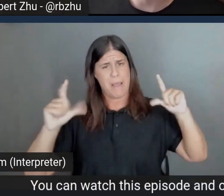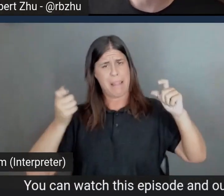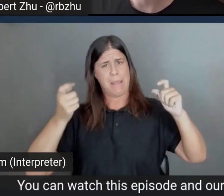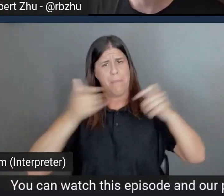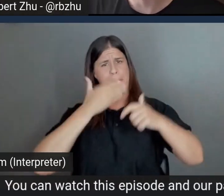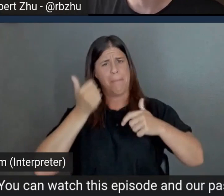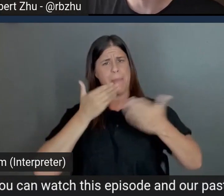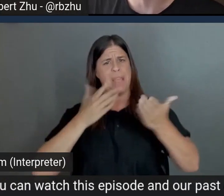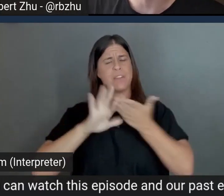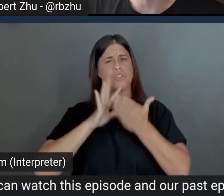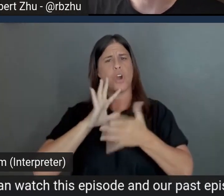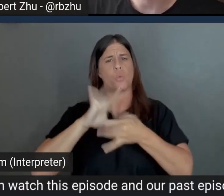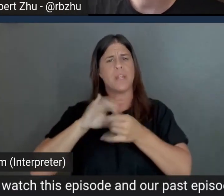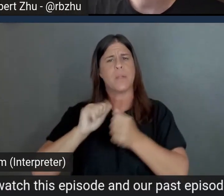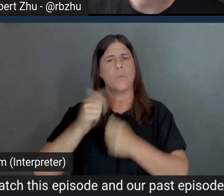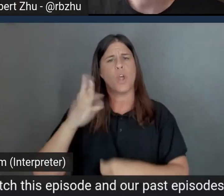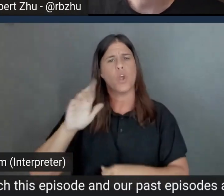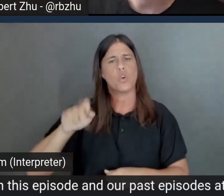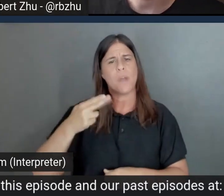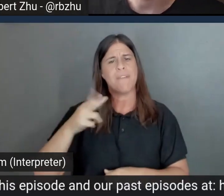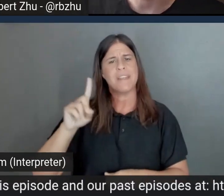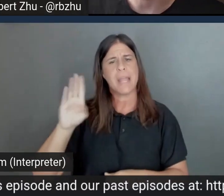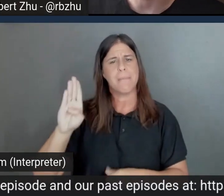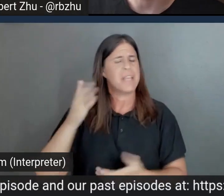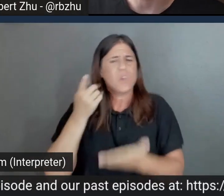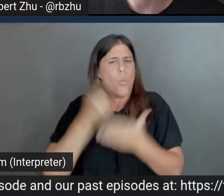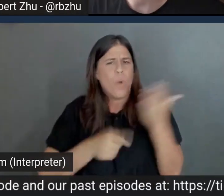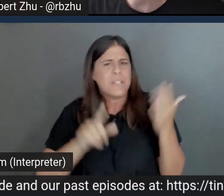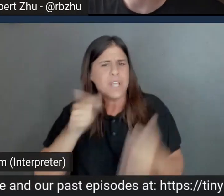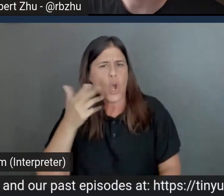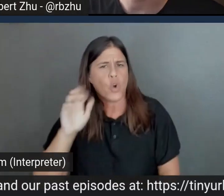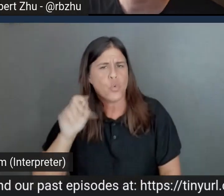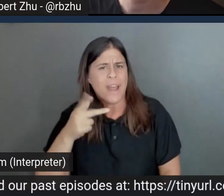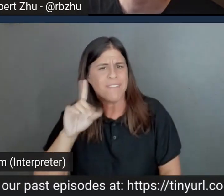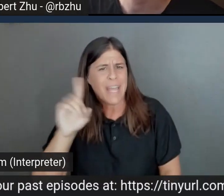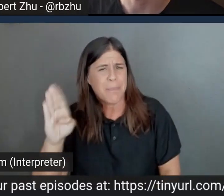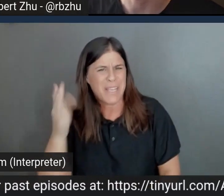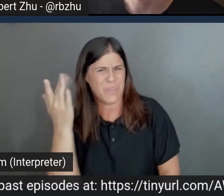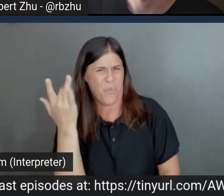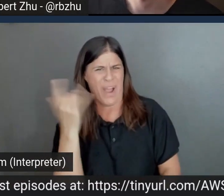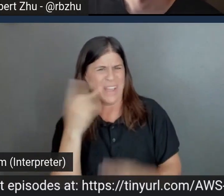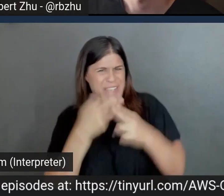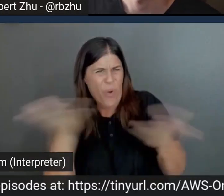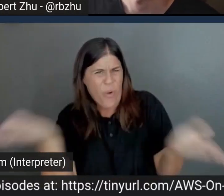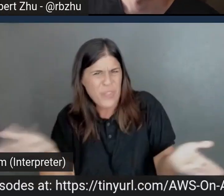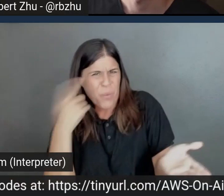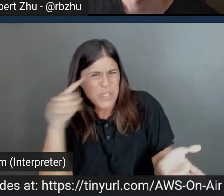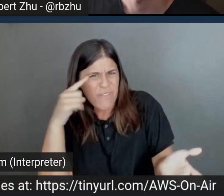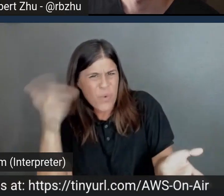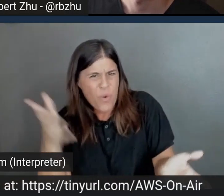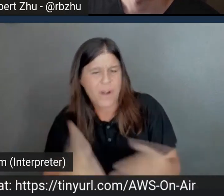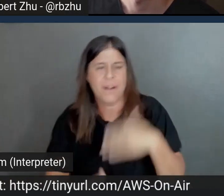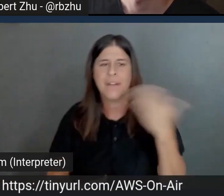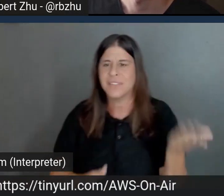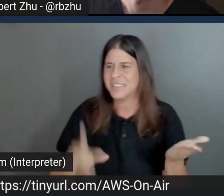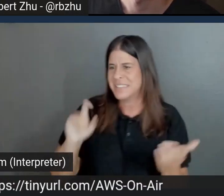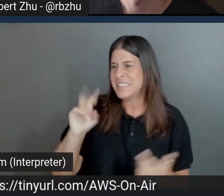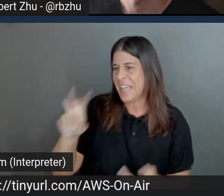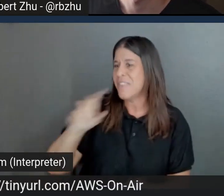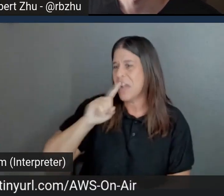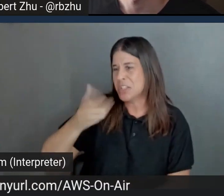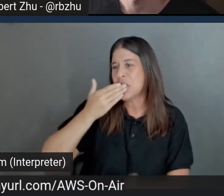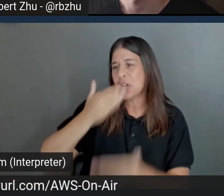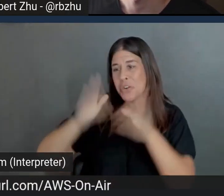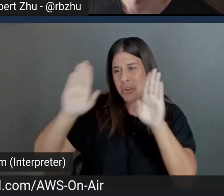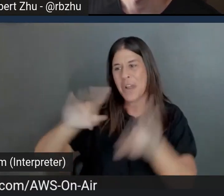about graph databases. What's a graph database, and why is it even called that? Yeah, I mean, that's actually a really great